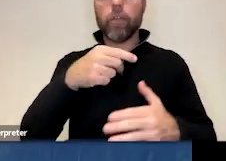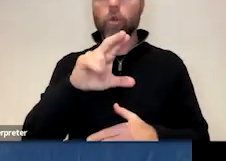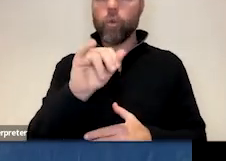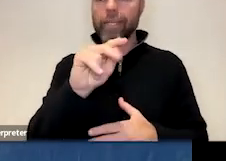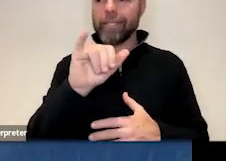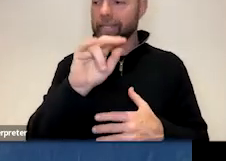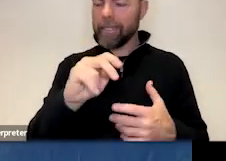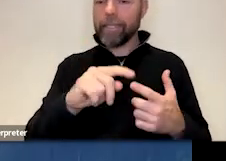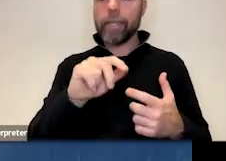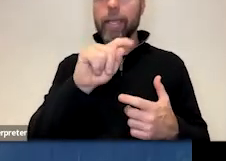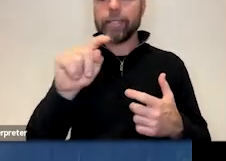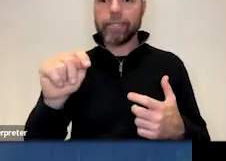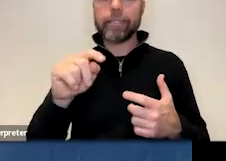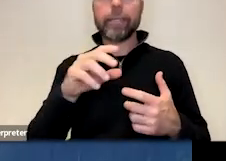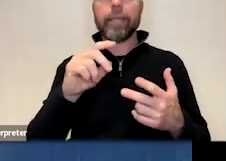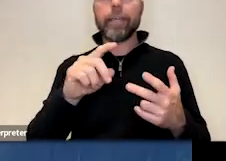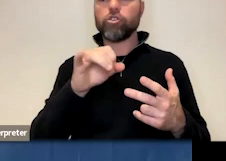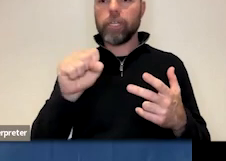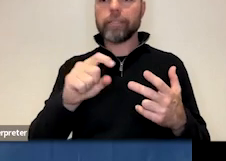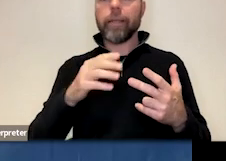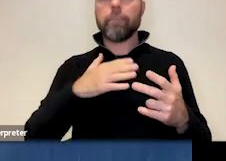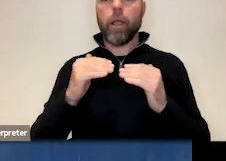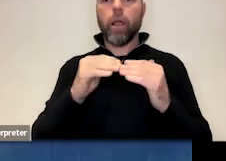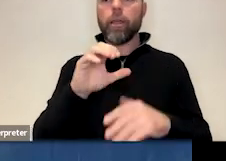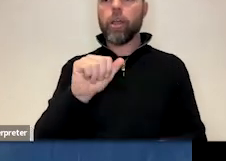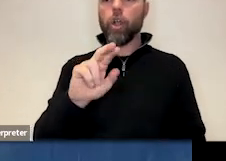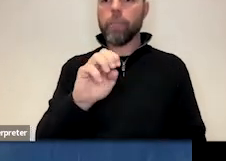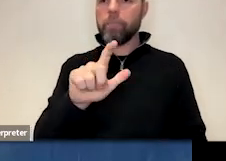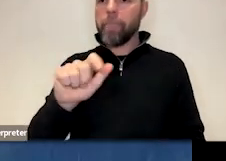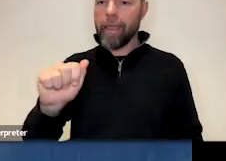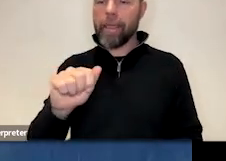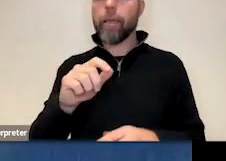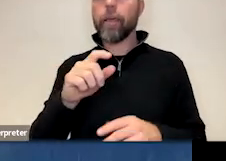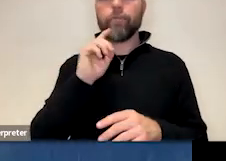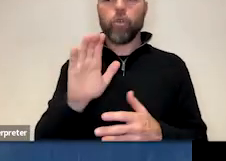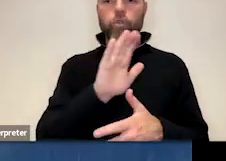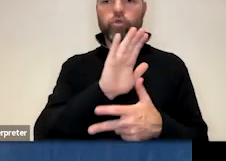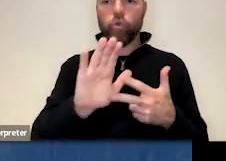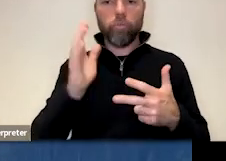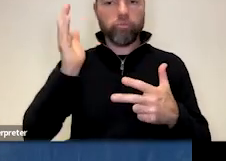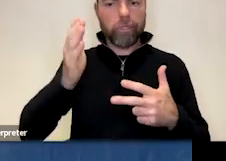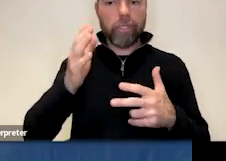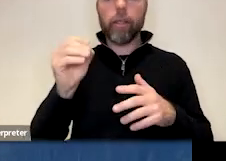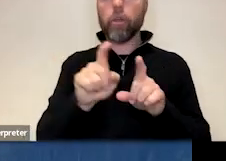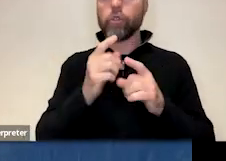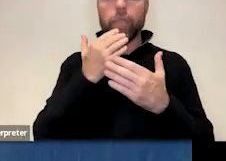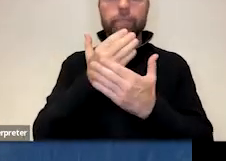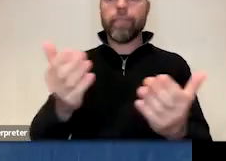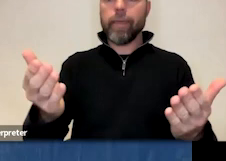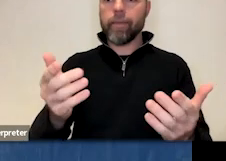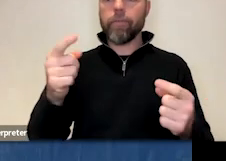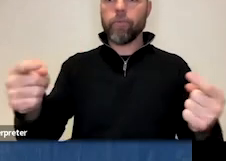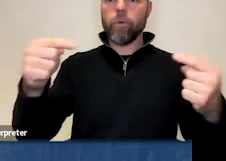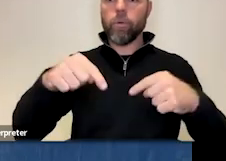Jess Flante from AT&T, and my colleague here at Argonne, Carmella Burdi, for your presentations. And of course, I'd like to thank you all for joining us here